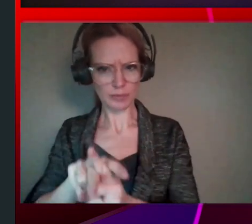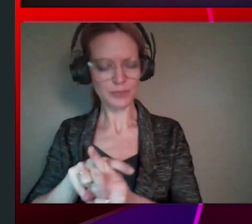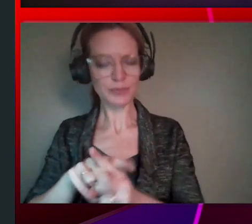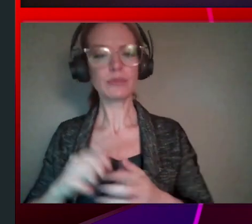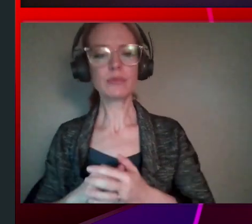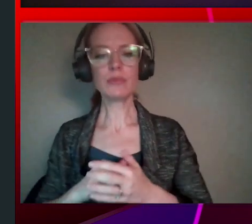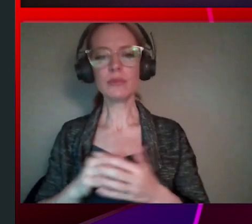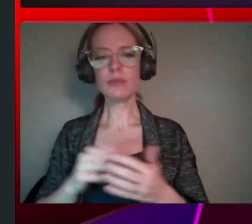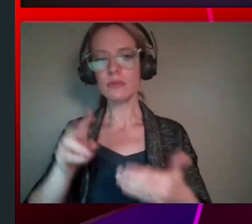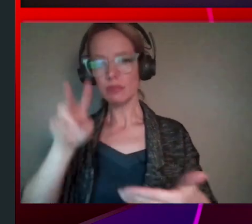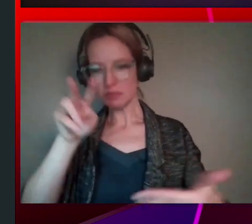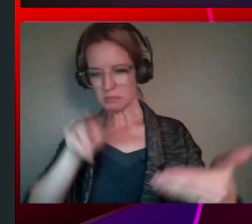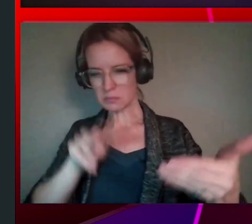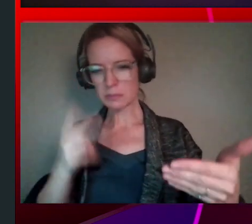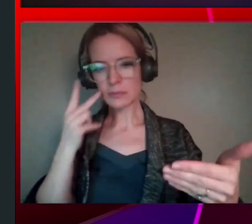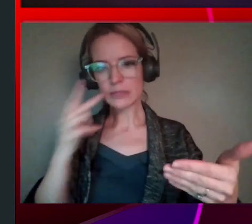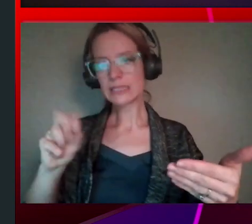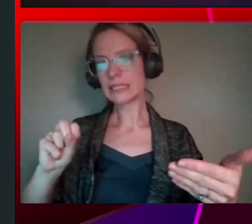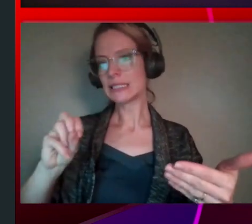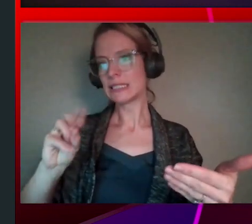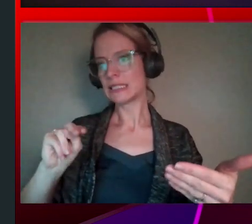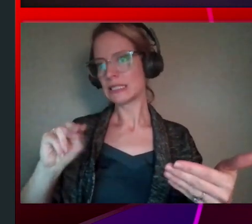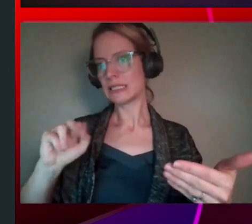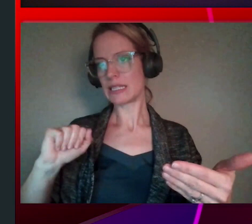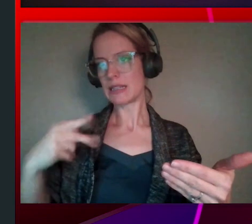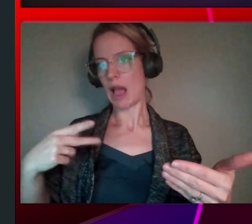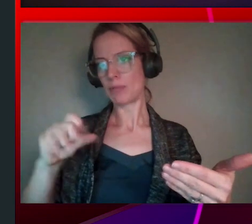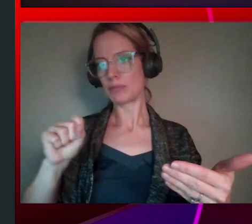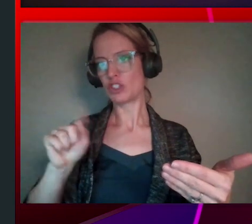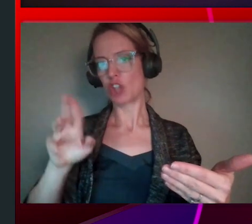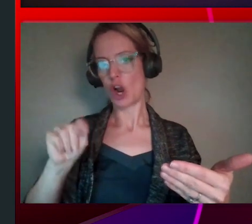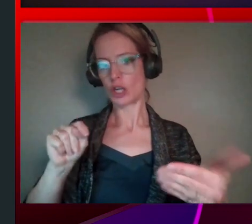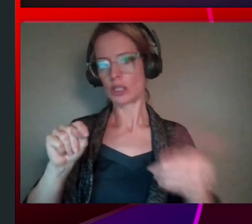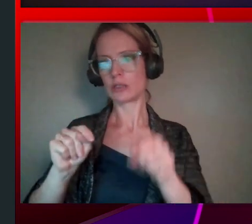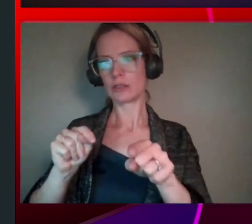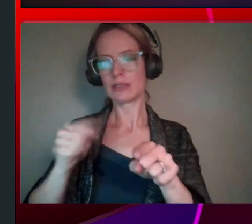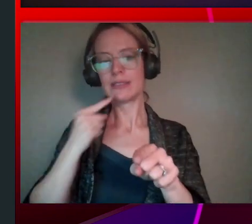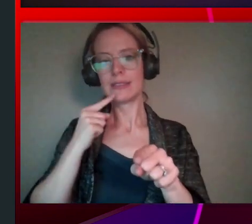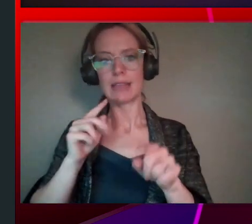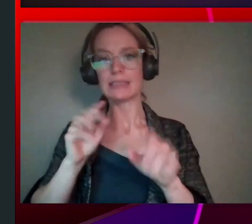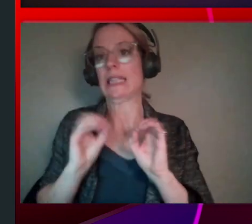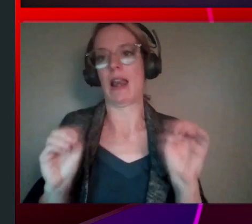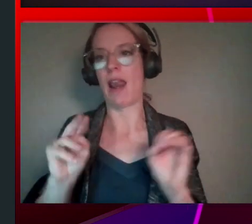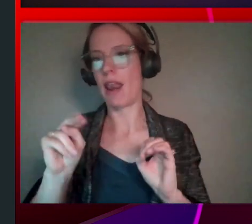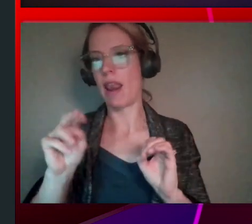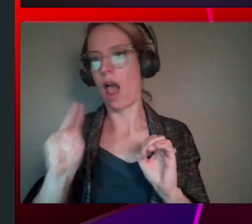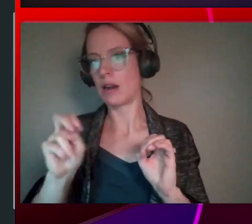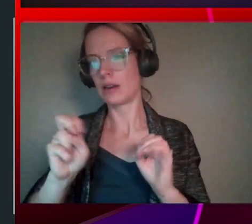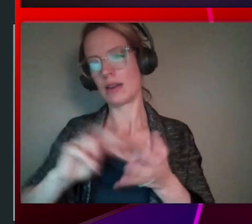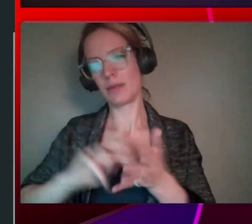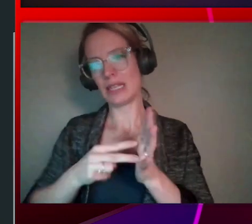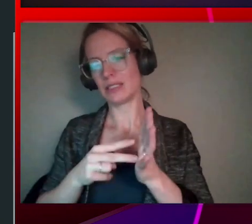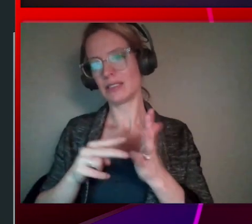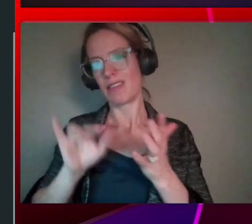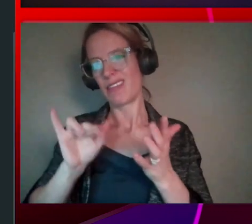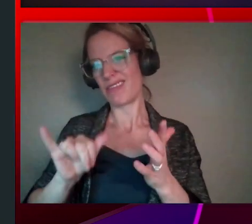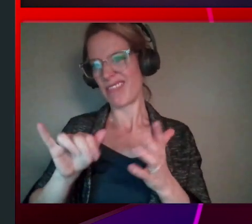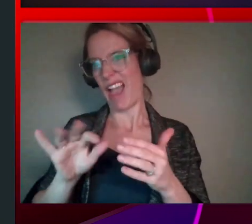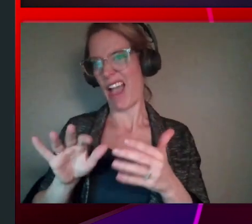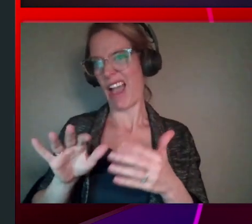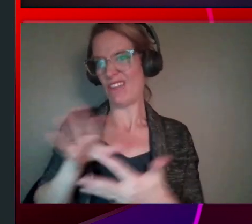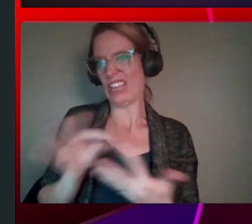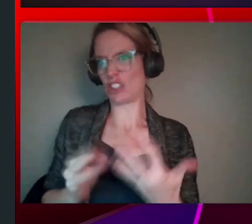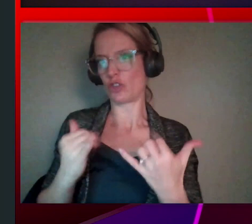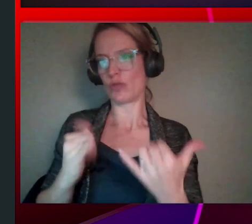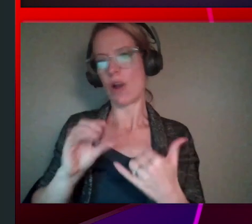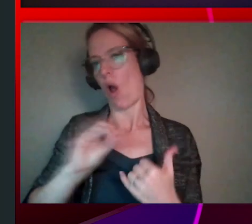SnapStart here. It says SnapStart is none, which means that the feature is disabled. Right. I can modify the